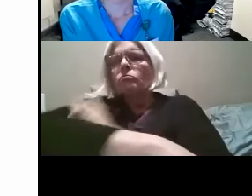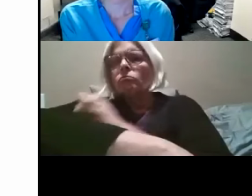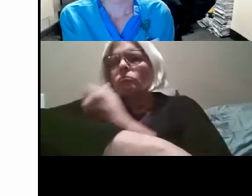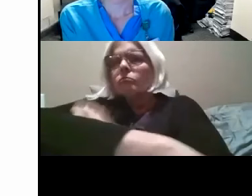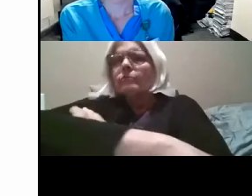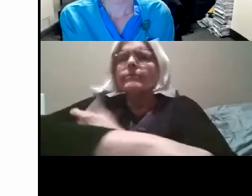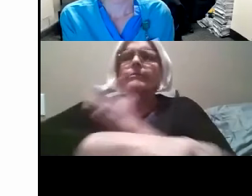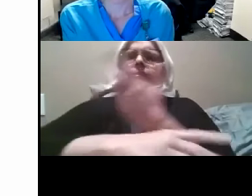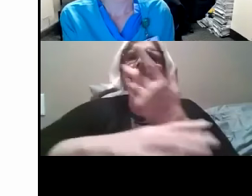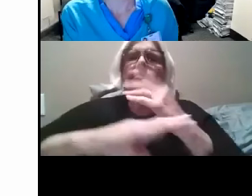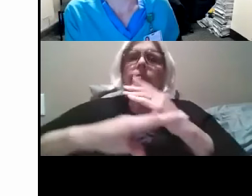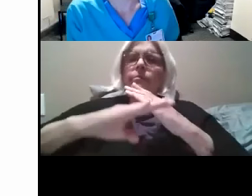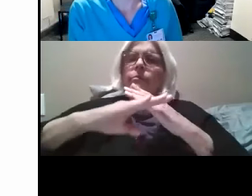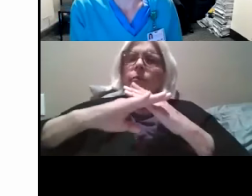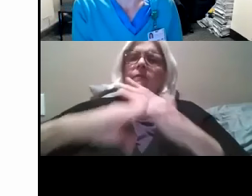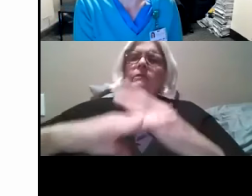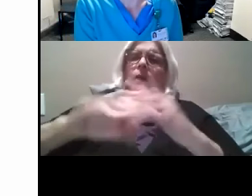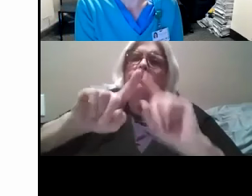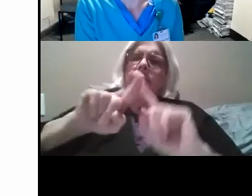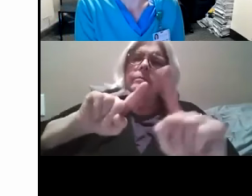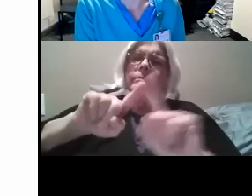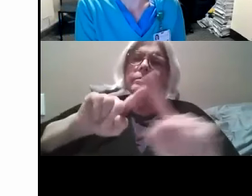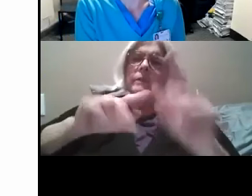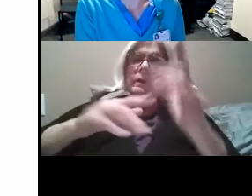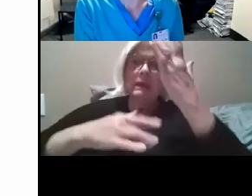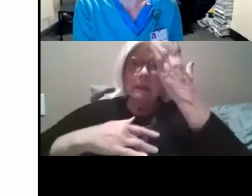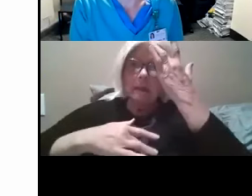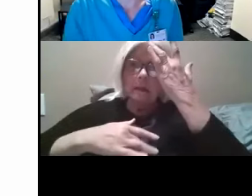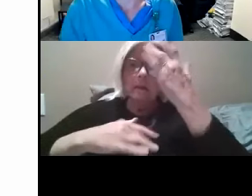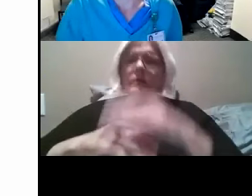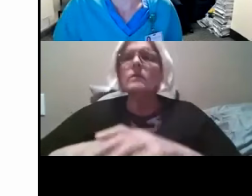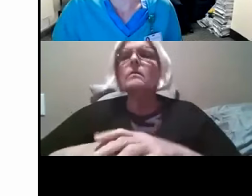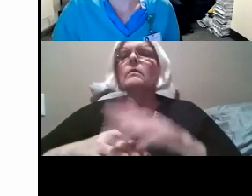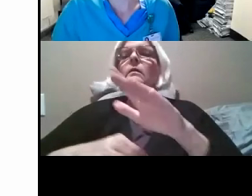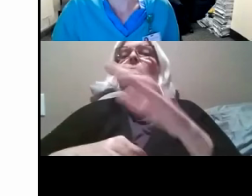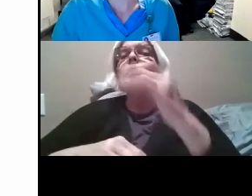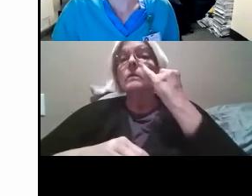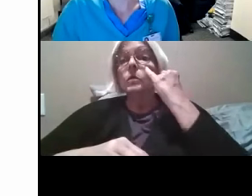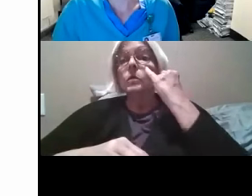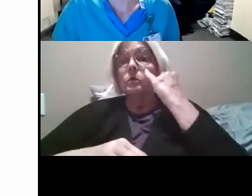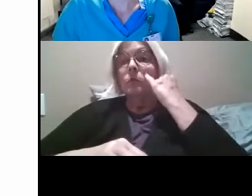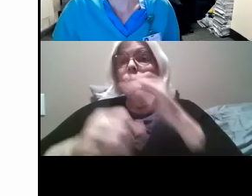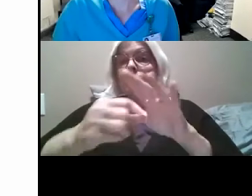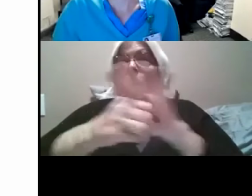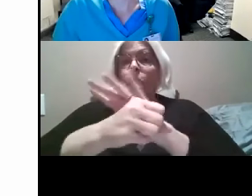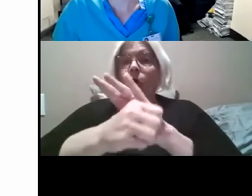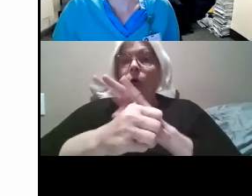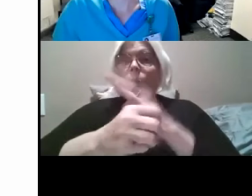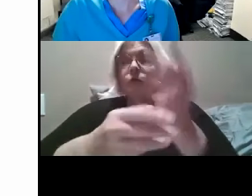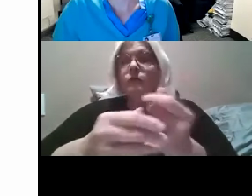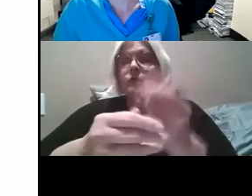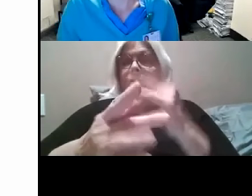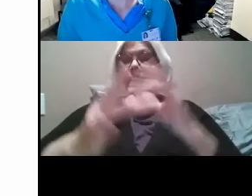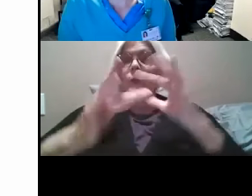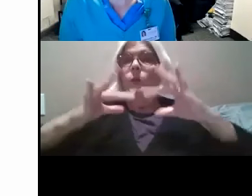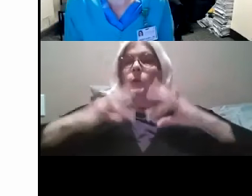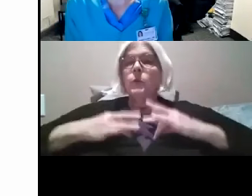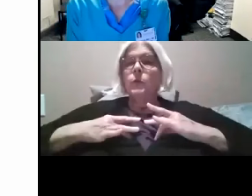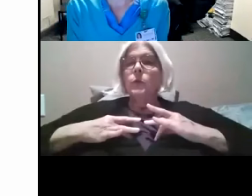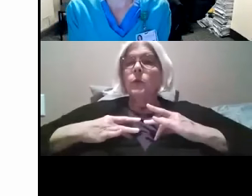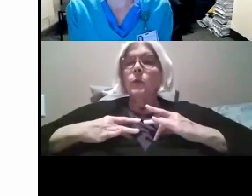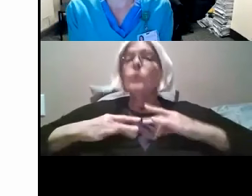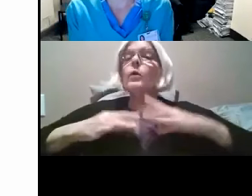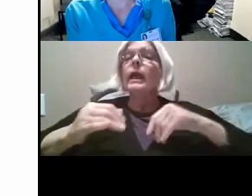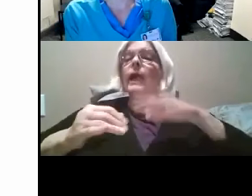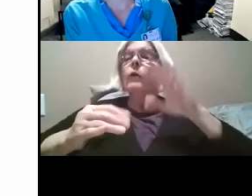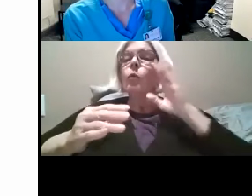When COVID gets inside your body, it invades and multiplies inside the body. And the way